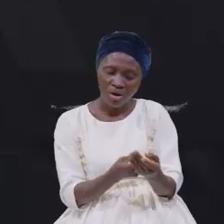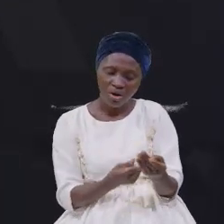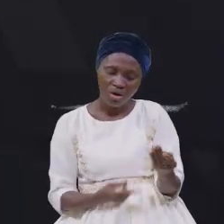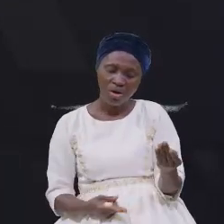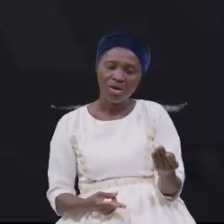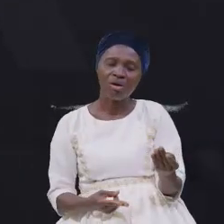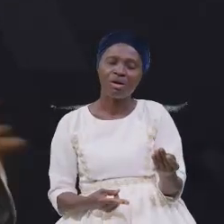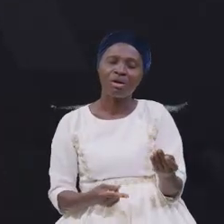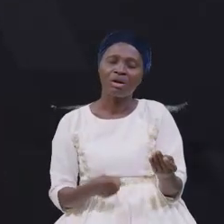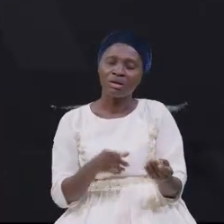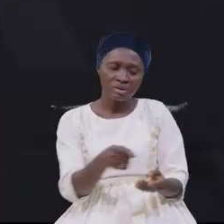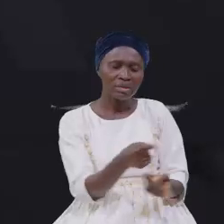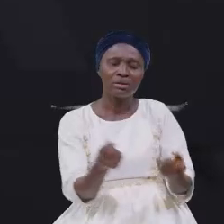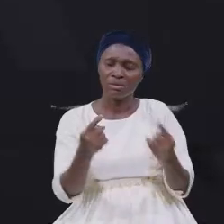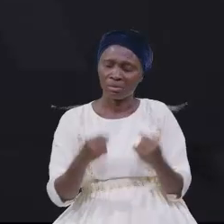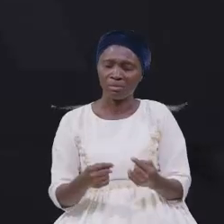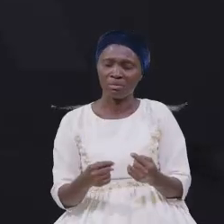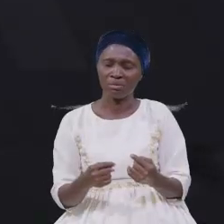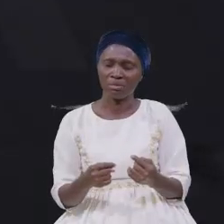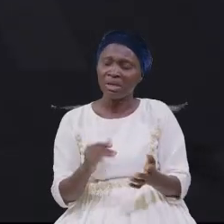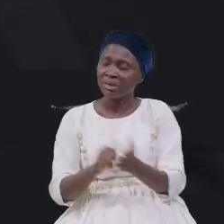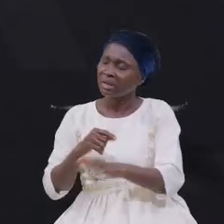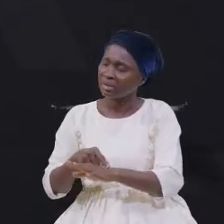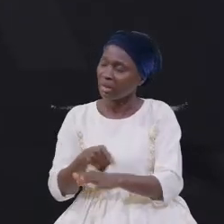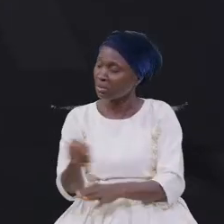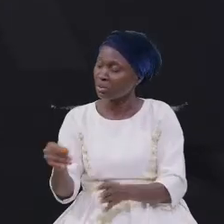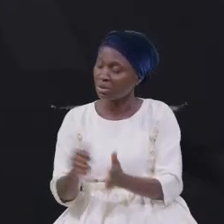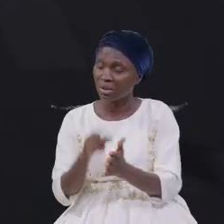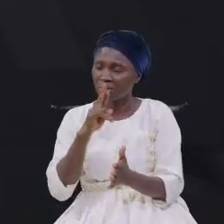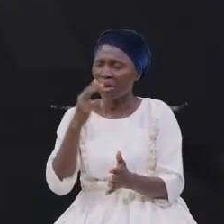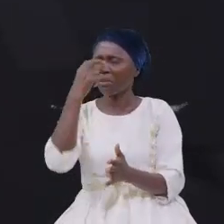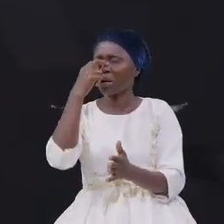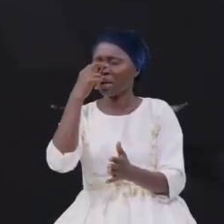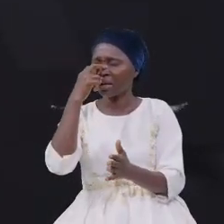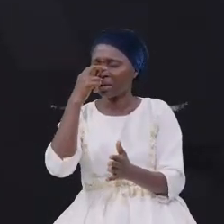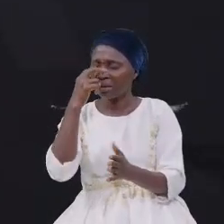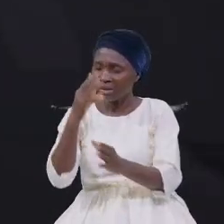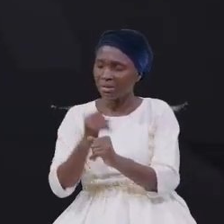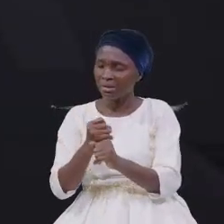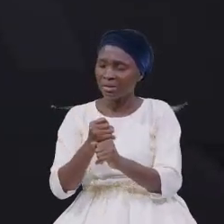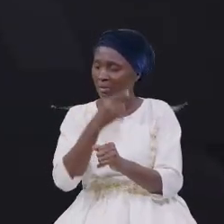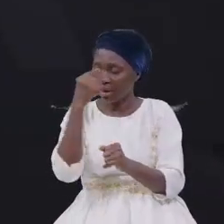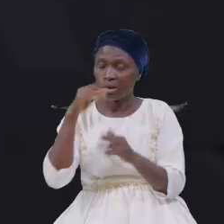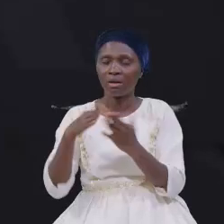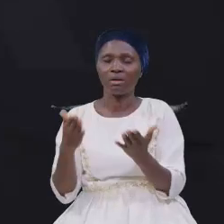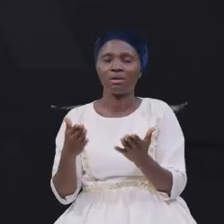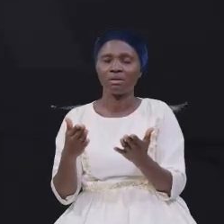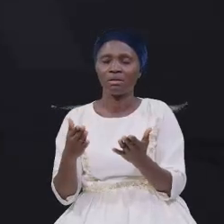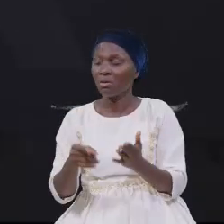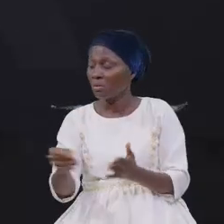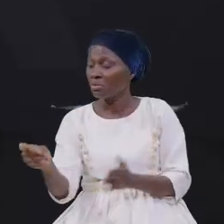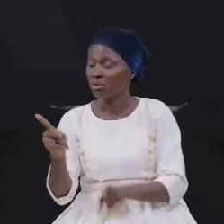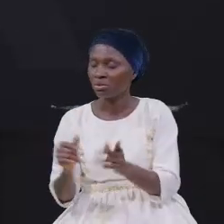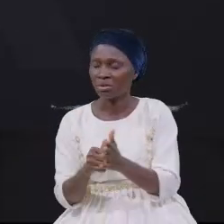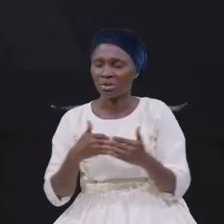time, those who were blind received their sight. Those who had issues with blood